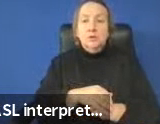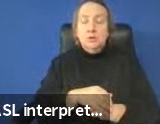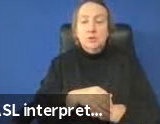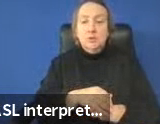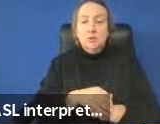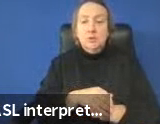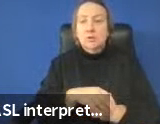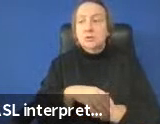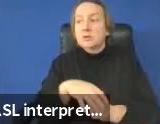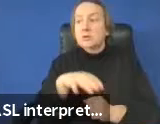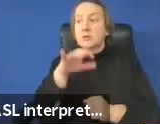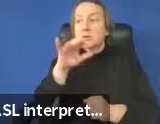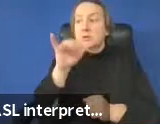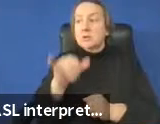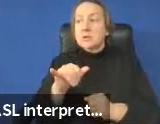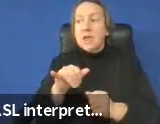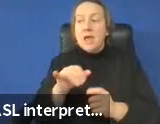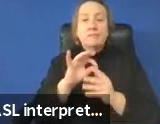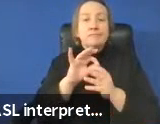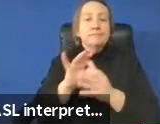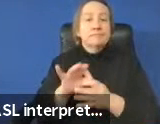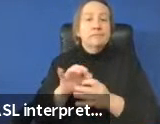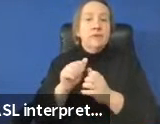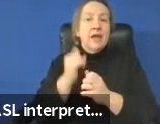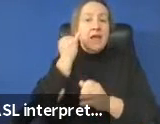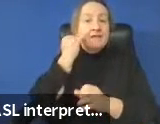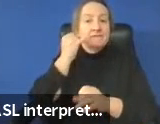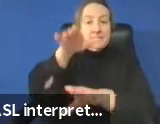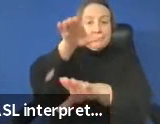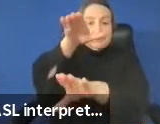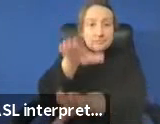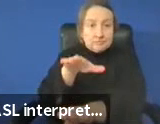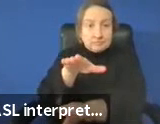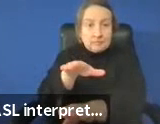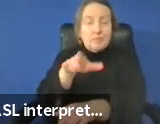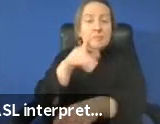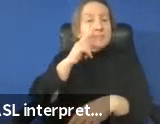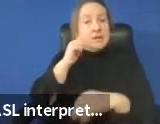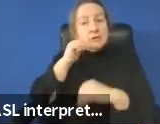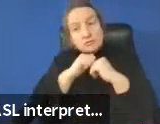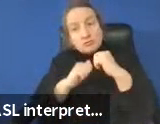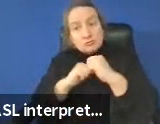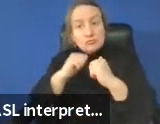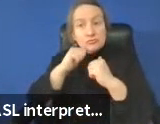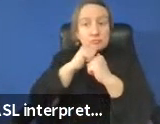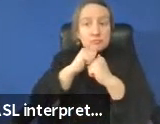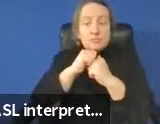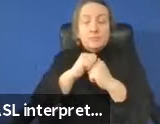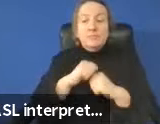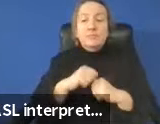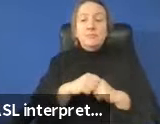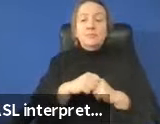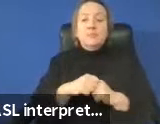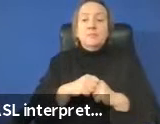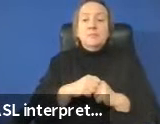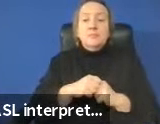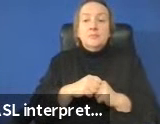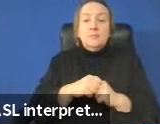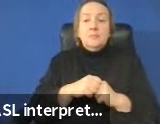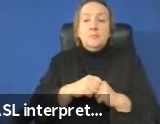associated with the stacked alignment, where due to structural considerations, we